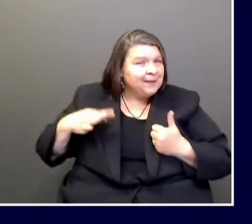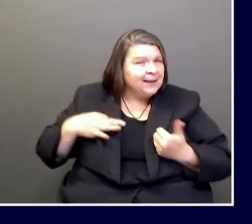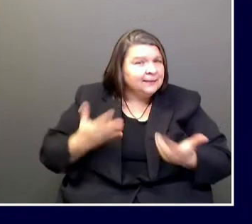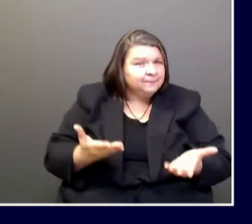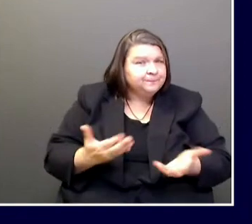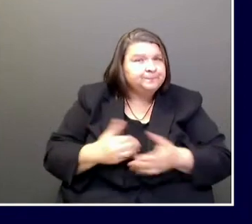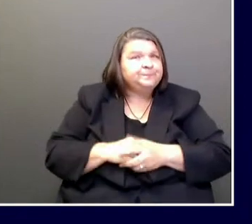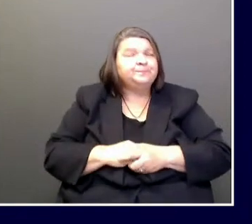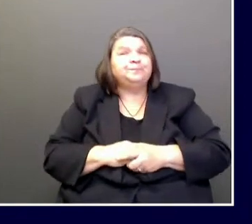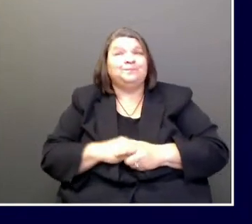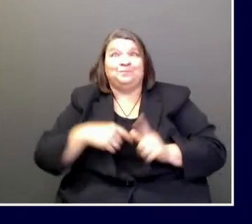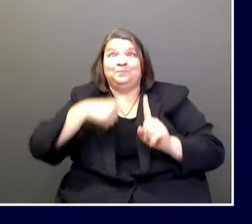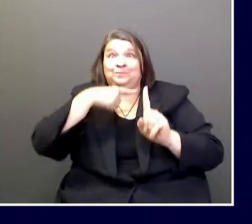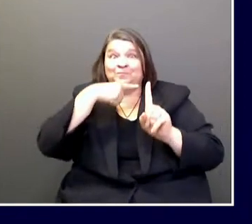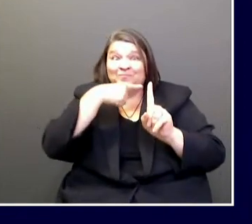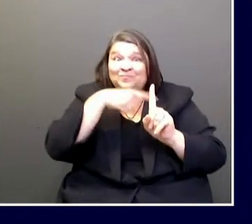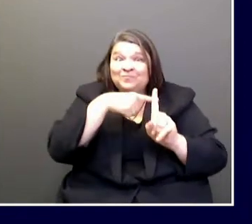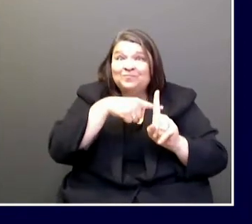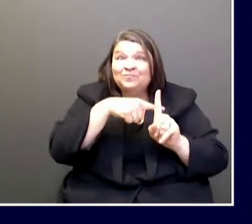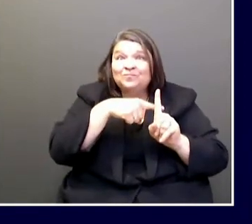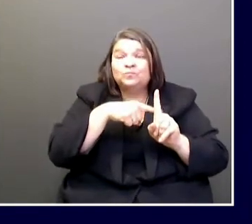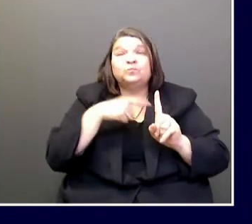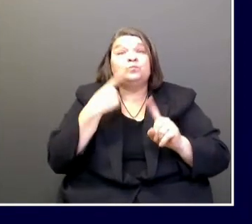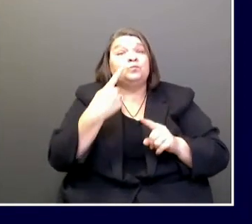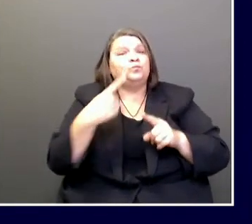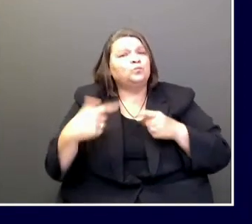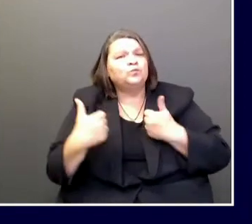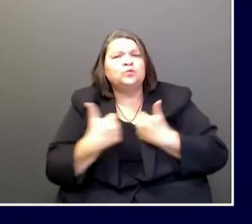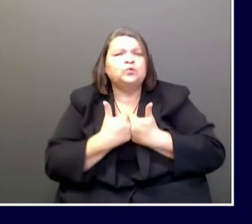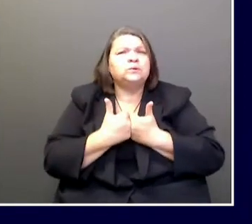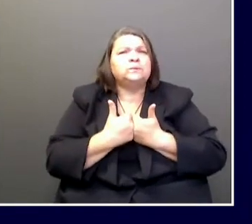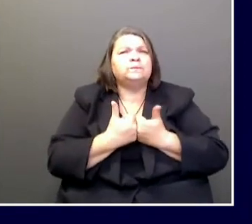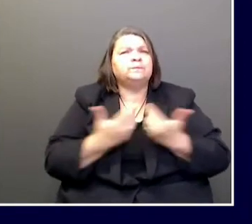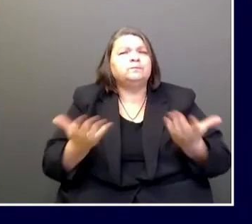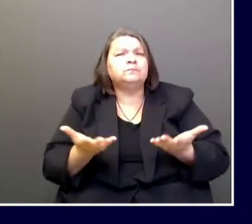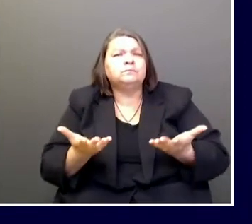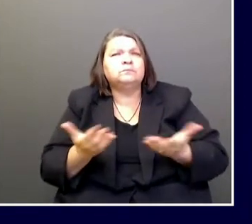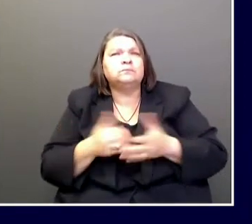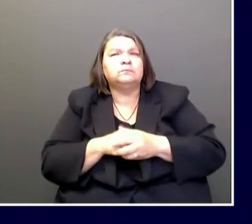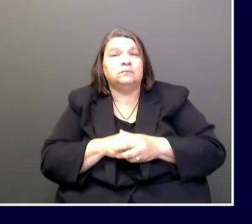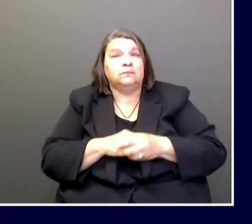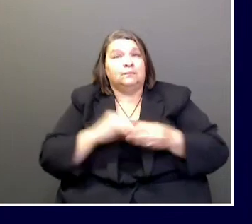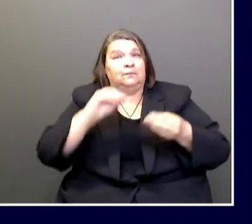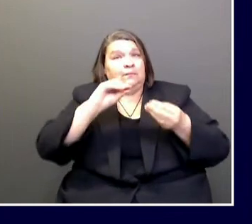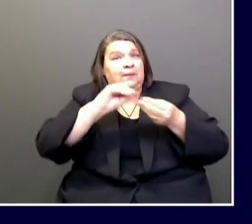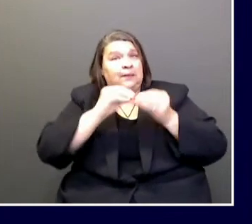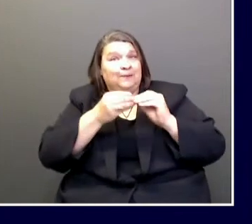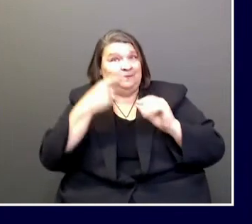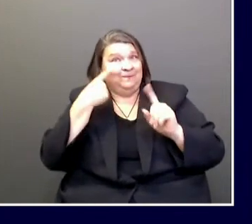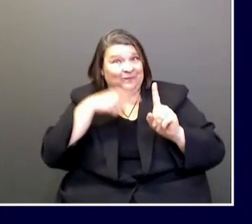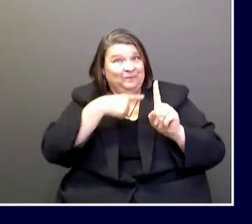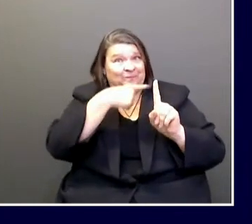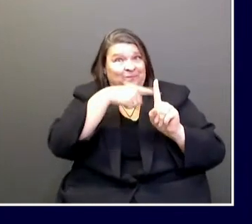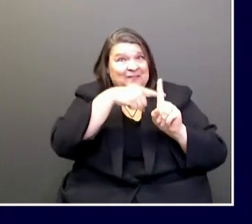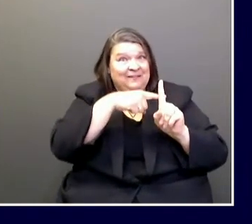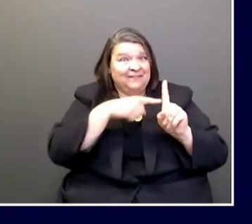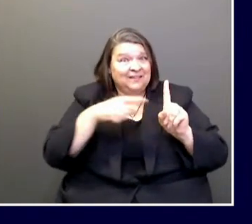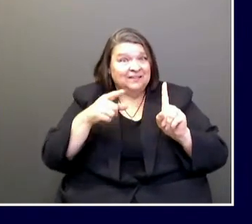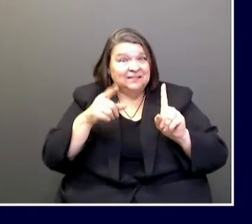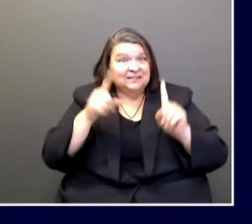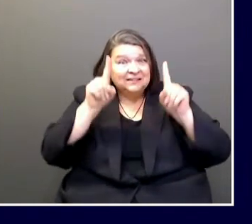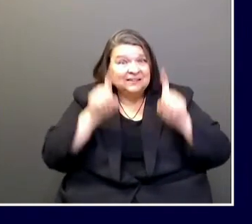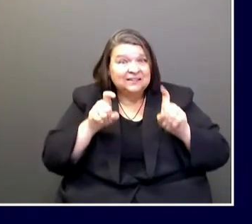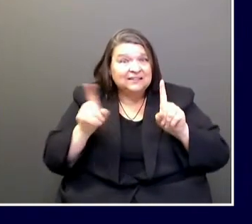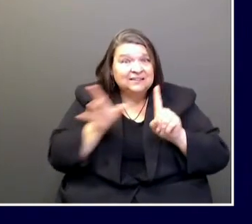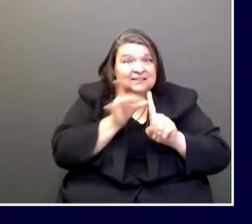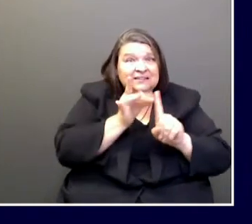people who are sick with COVID-19 or the number of positive tests we get can make pretty big shifts when it comes to how